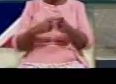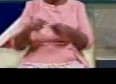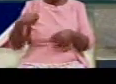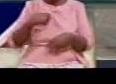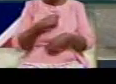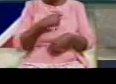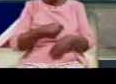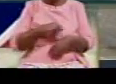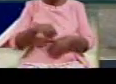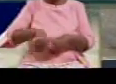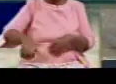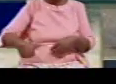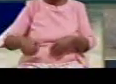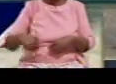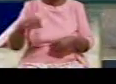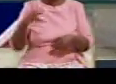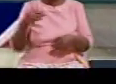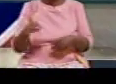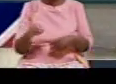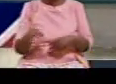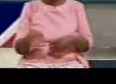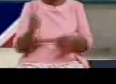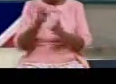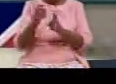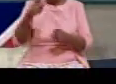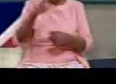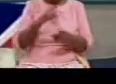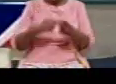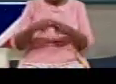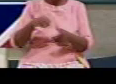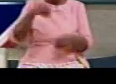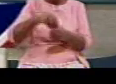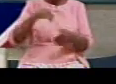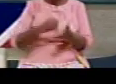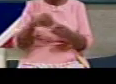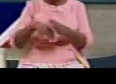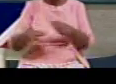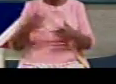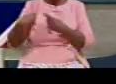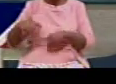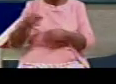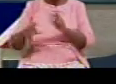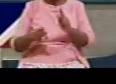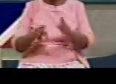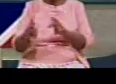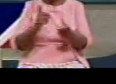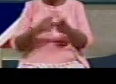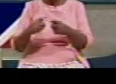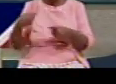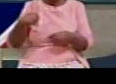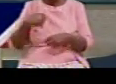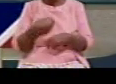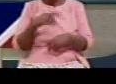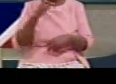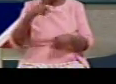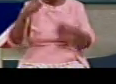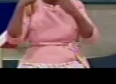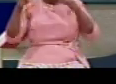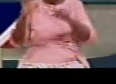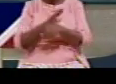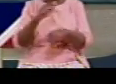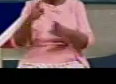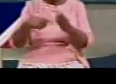of the word of God, and we sow into the hearts of people, and we're zestful about it,